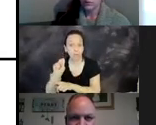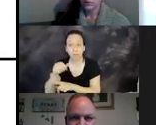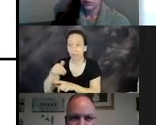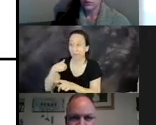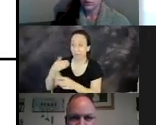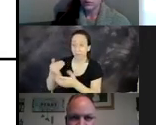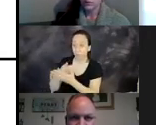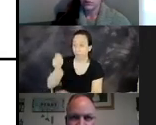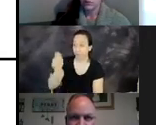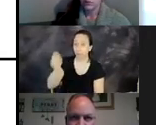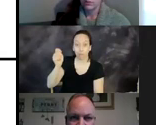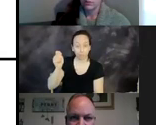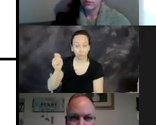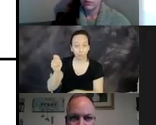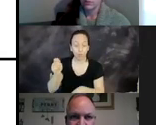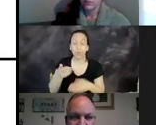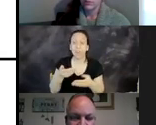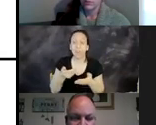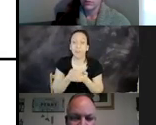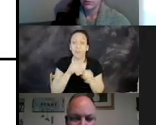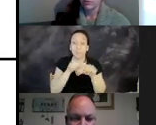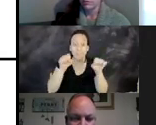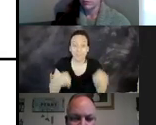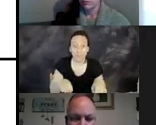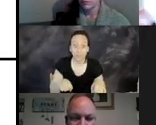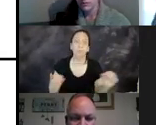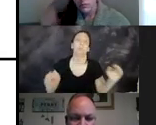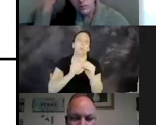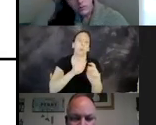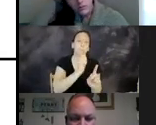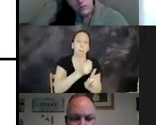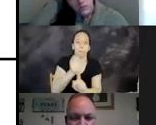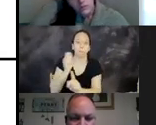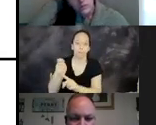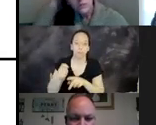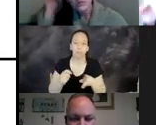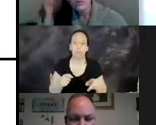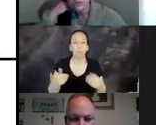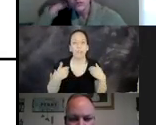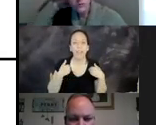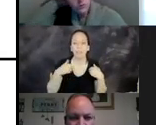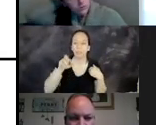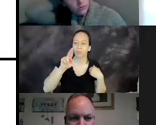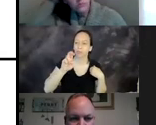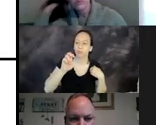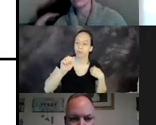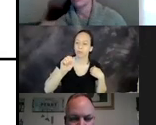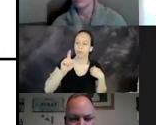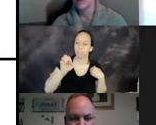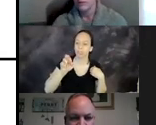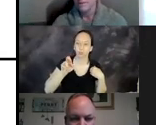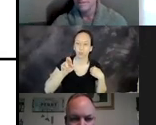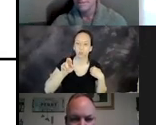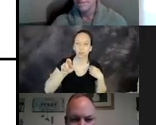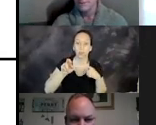new system will expand that and add readers at all of the doors